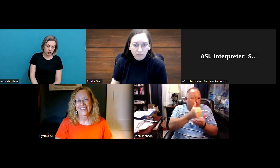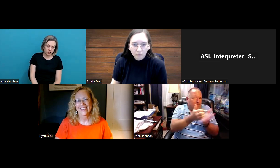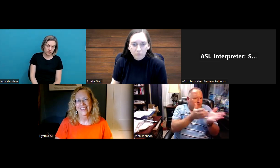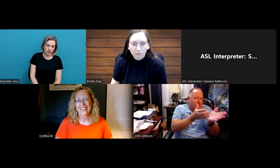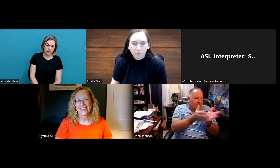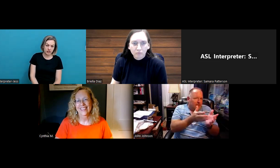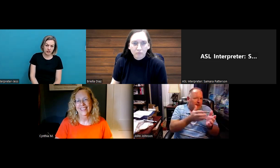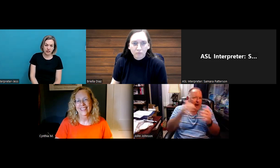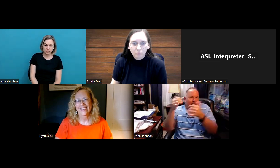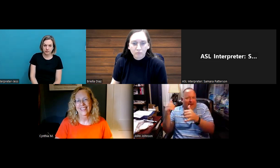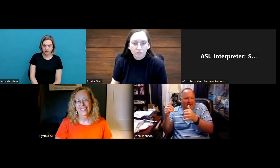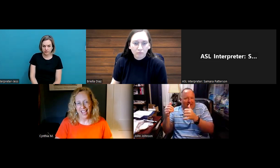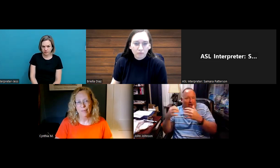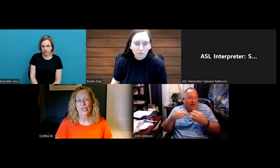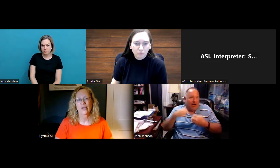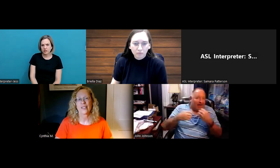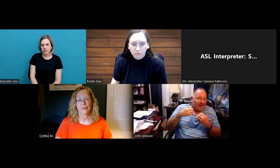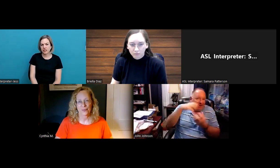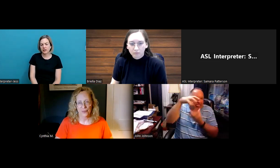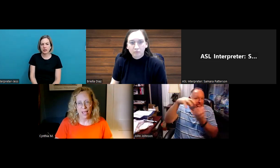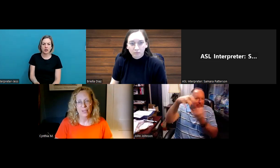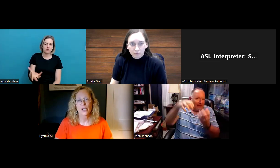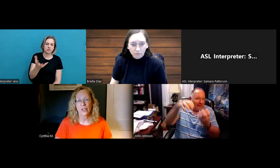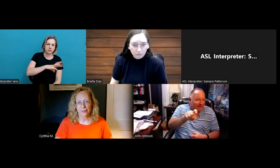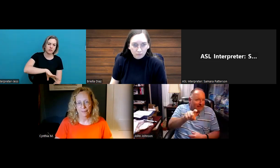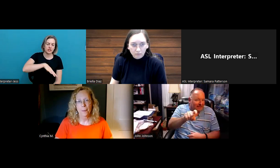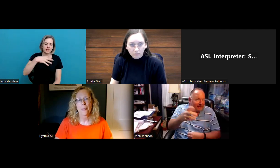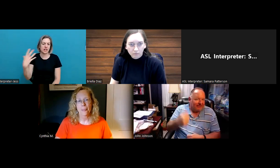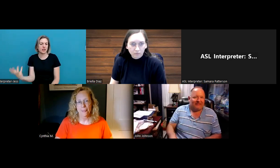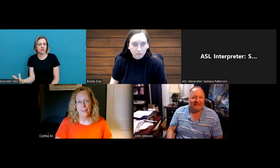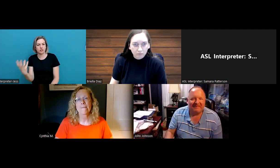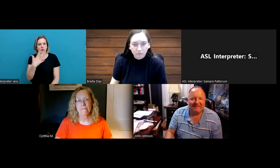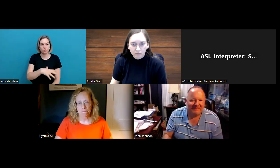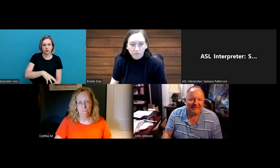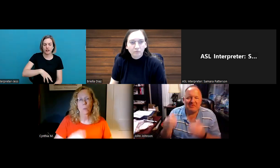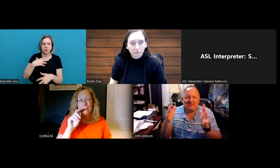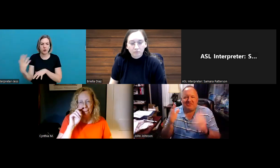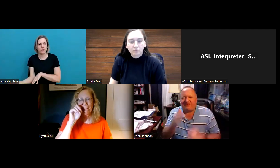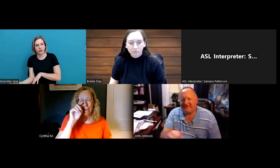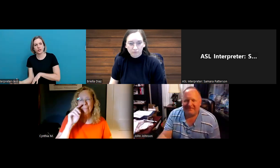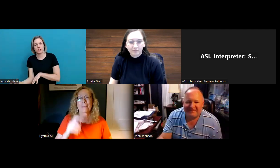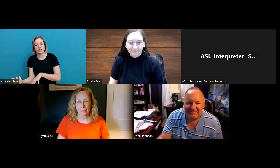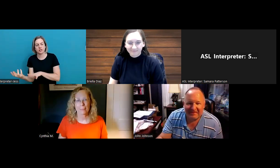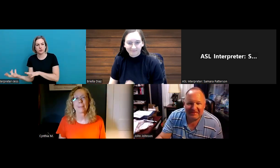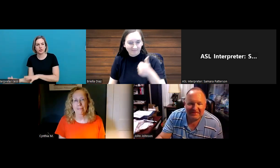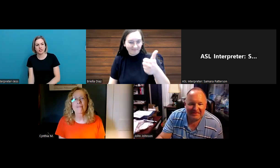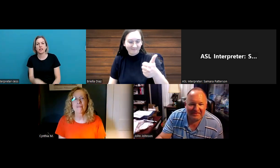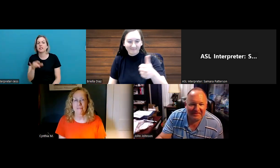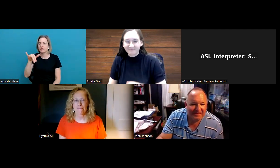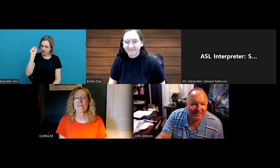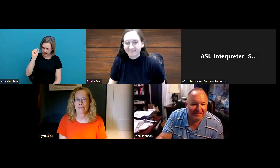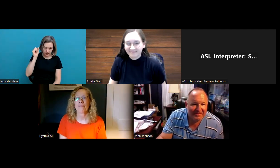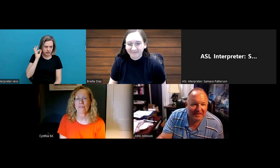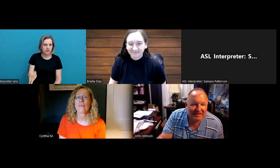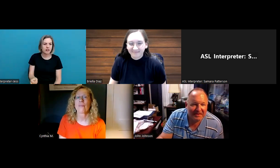support dog for things like that? Absolutely. Can they take on different roles, like help you out when you're in a situation like